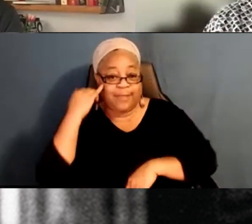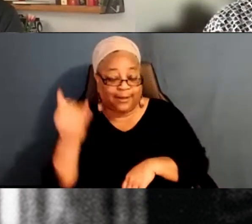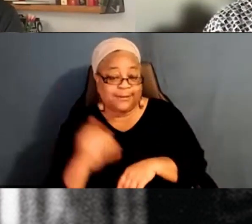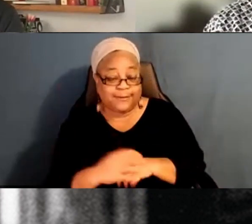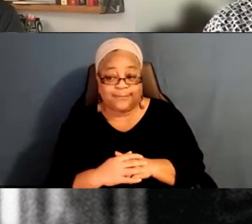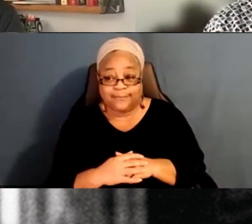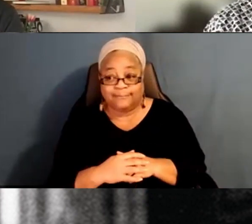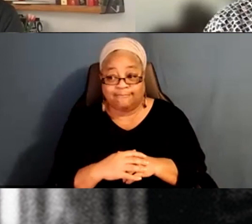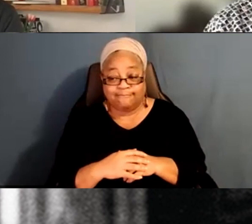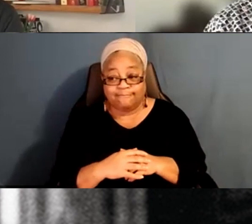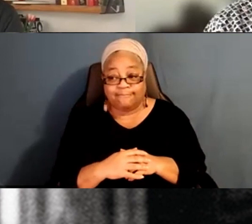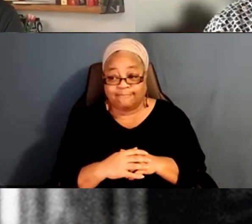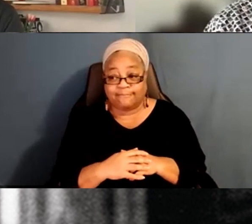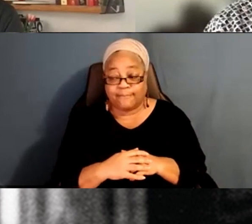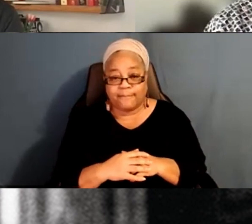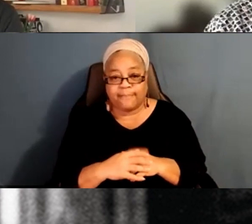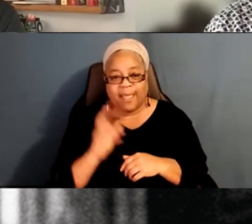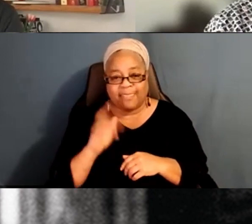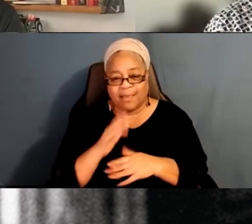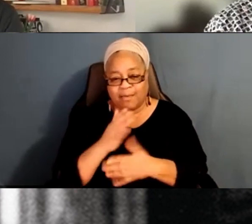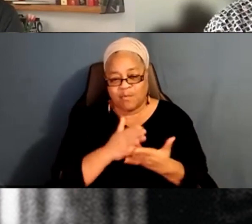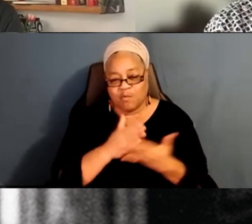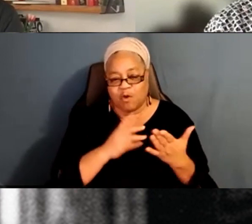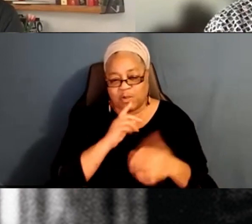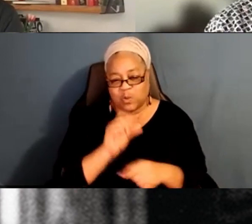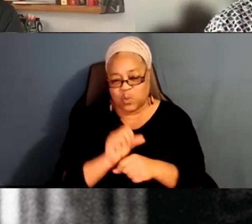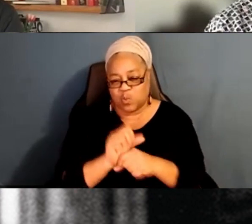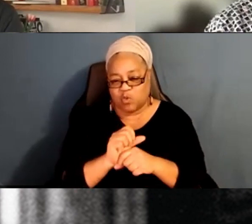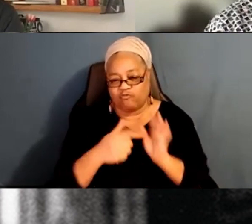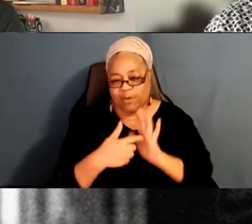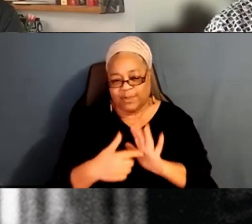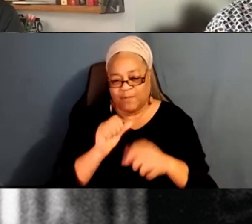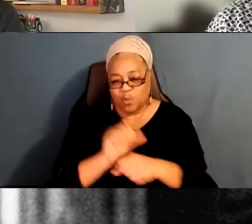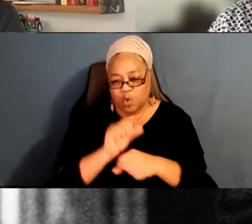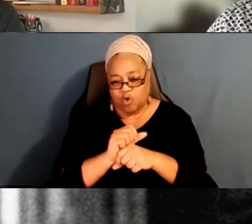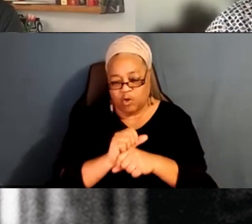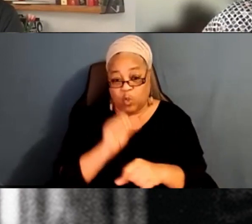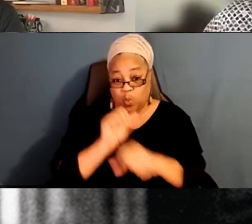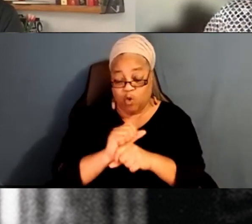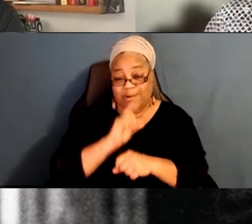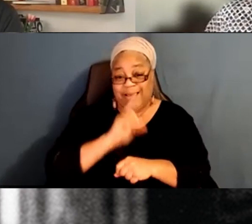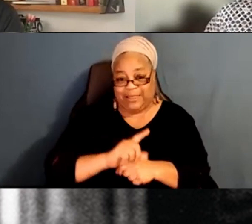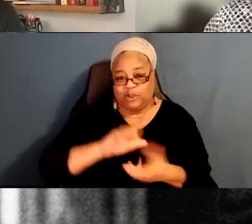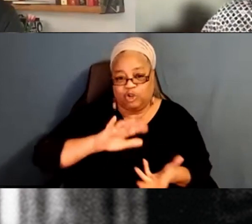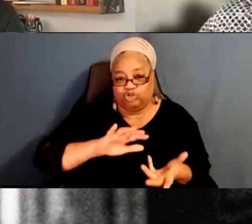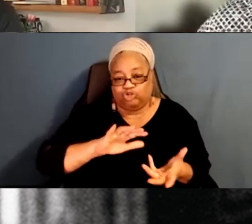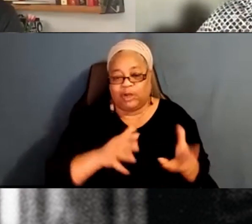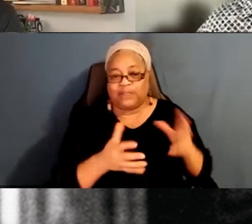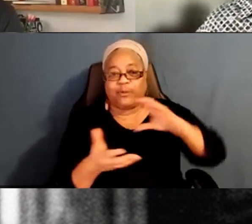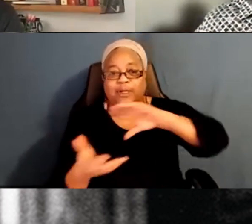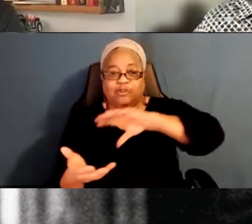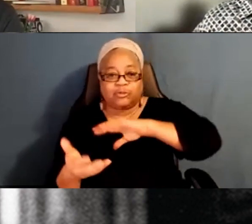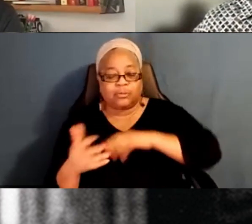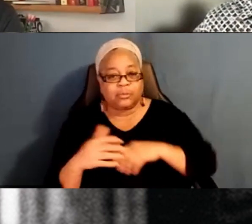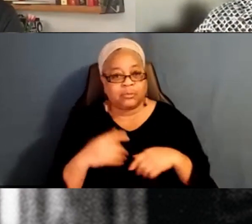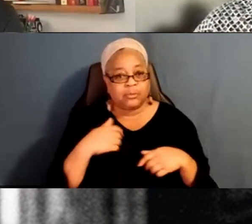And that's the part, is the work is the transformation. and that I do believe